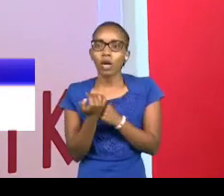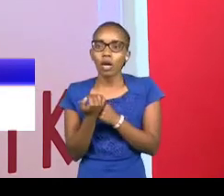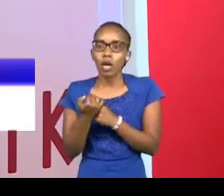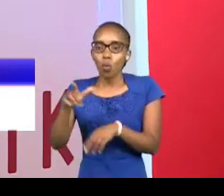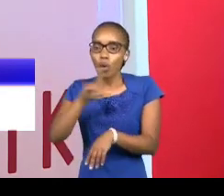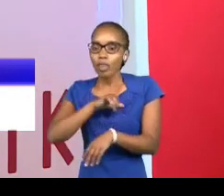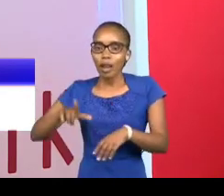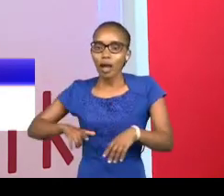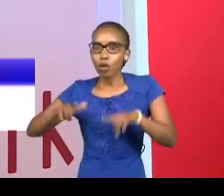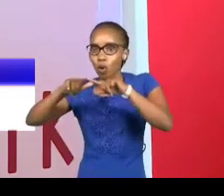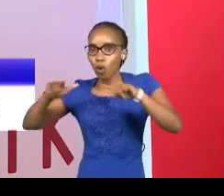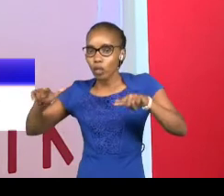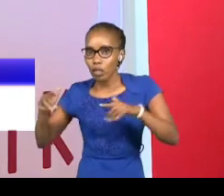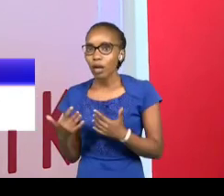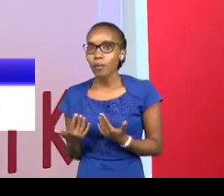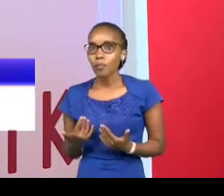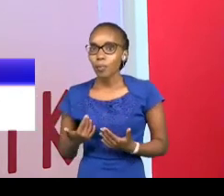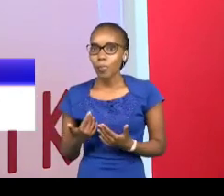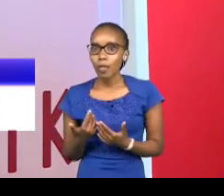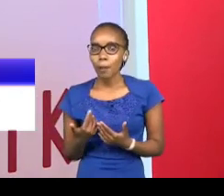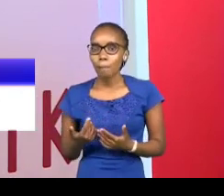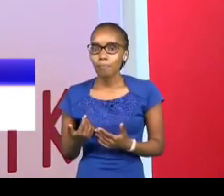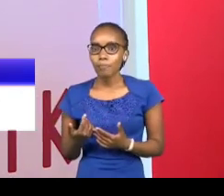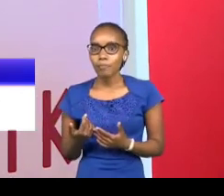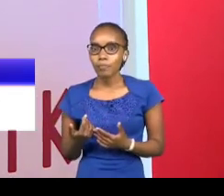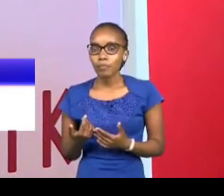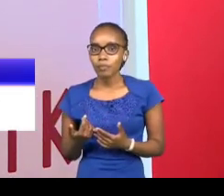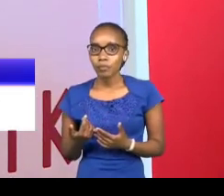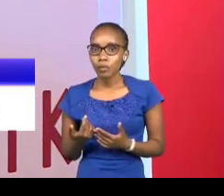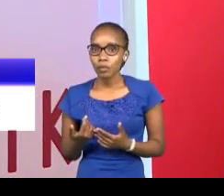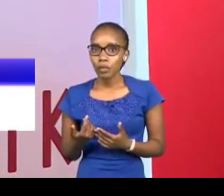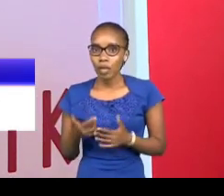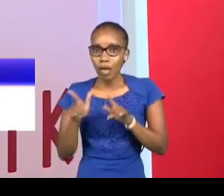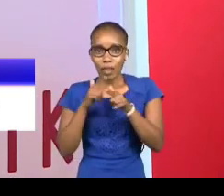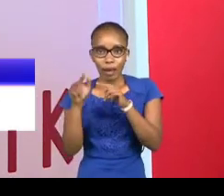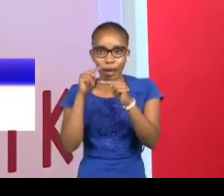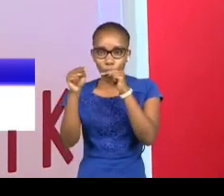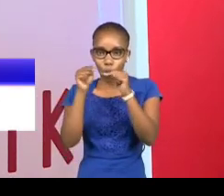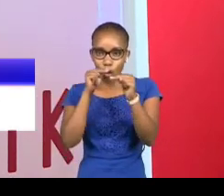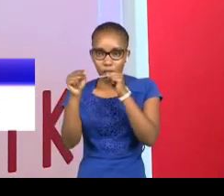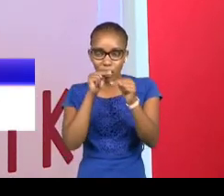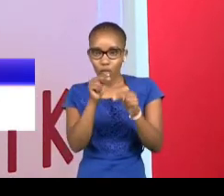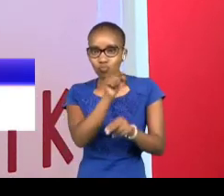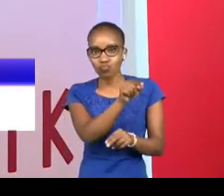Also, if you're acting for the landlord, then to renegotiate with the tenants,